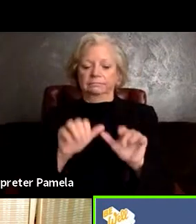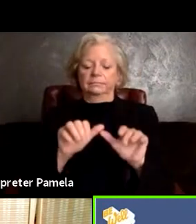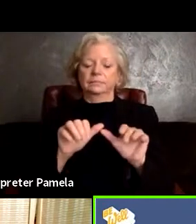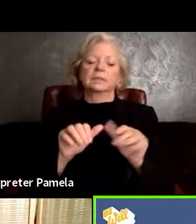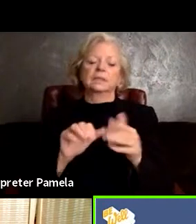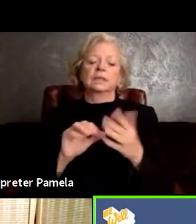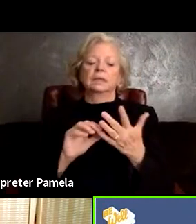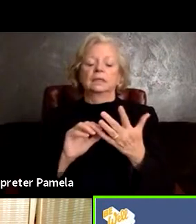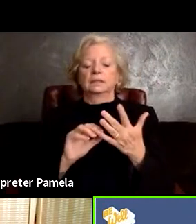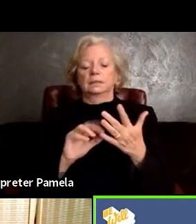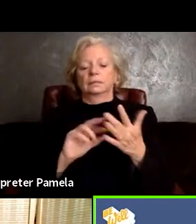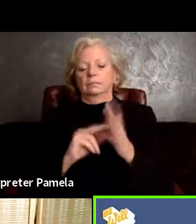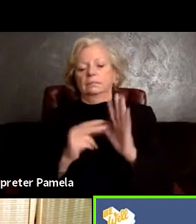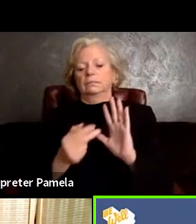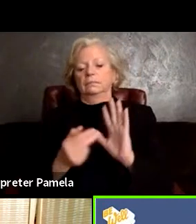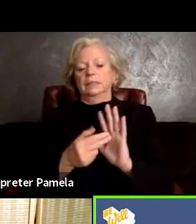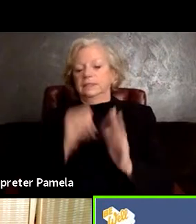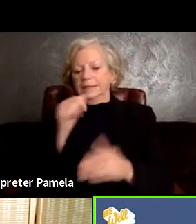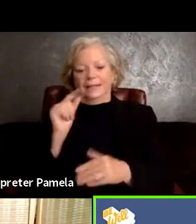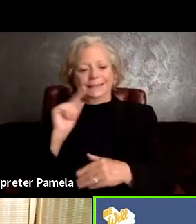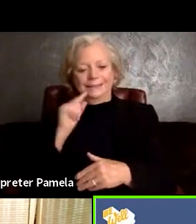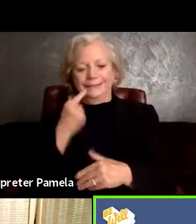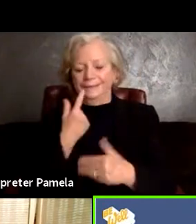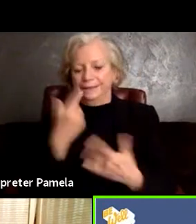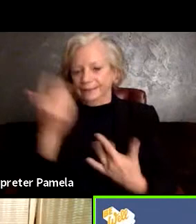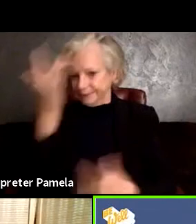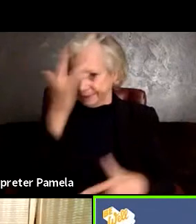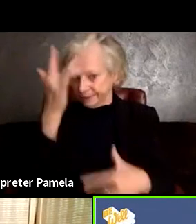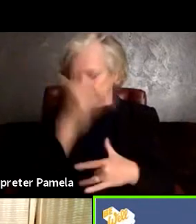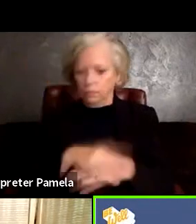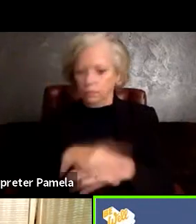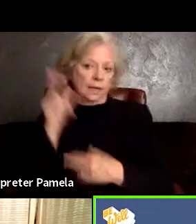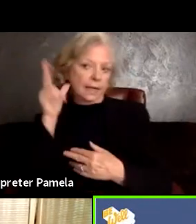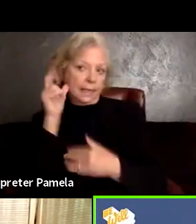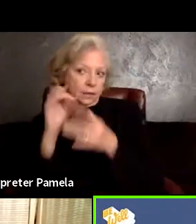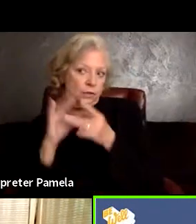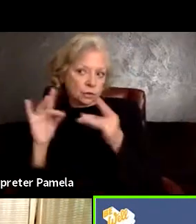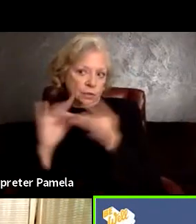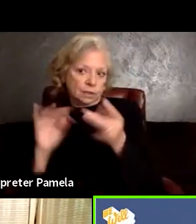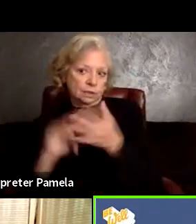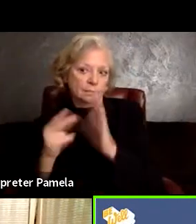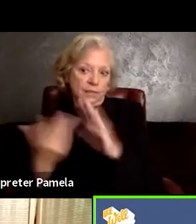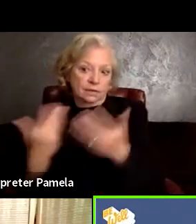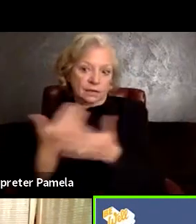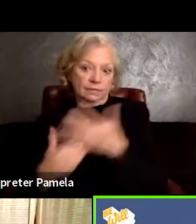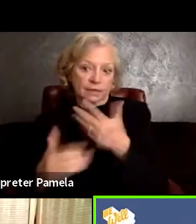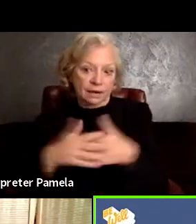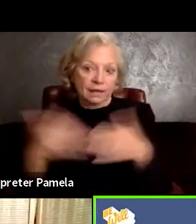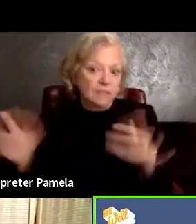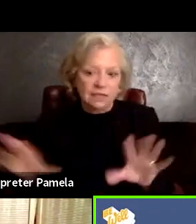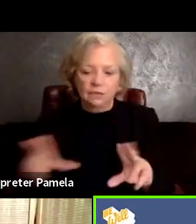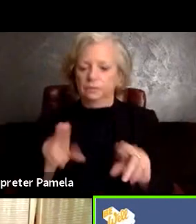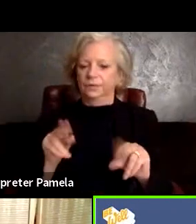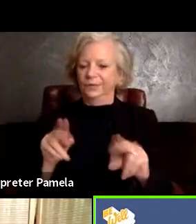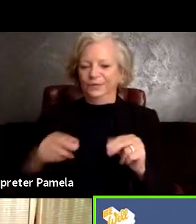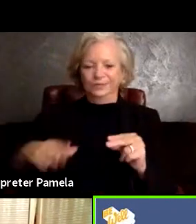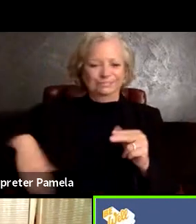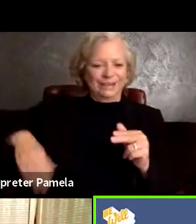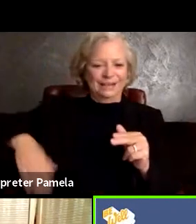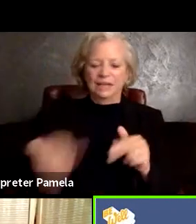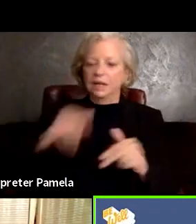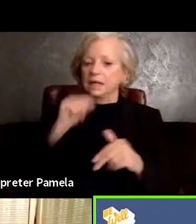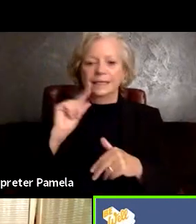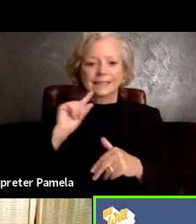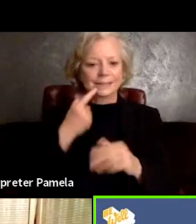so I think, when I hear about these stories, I think we're not out of it yet. But if people are not severely ill, that's